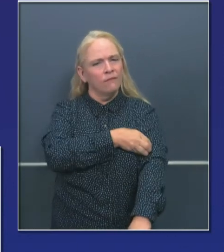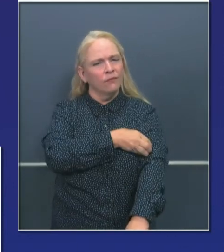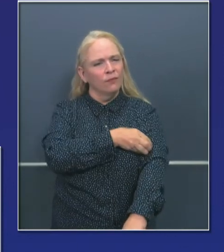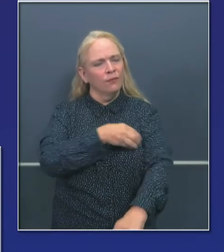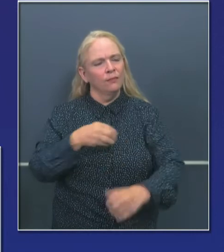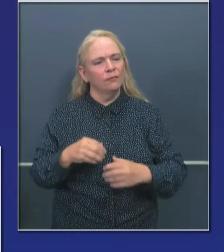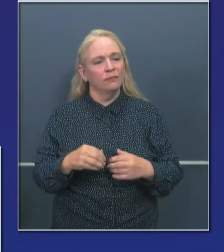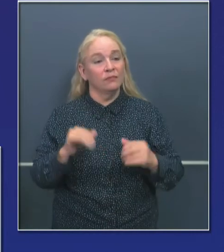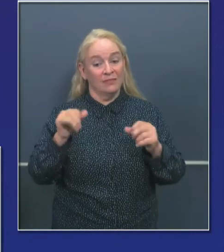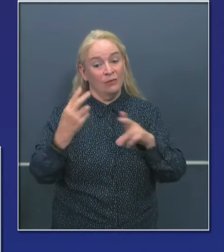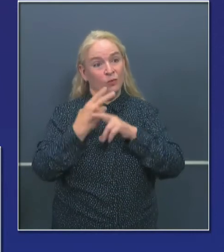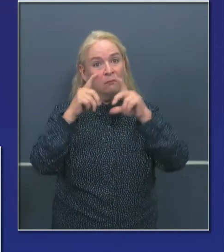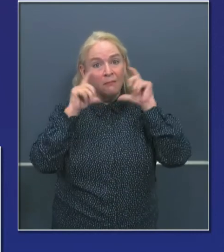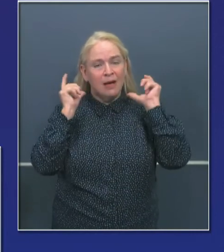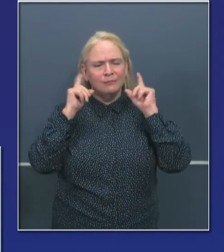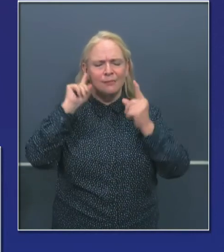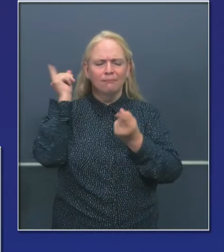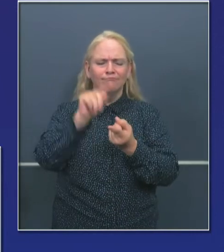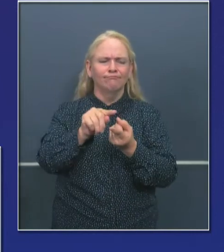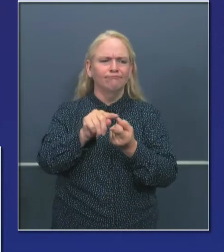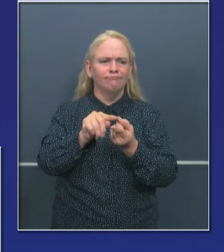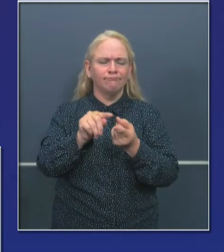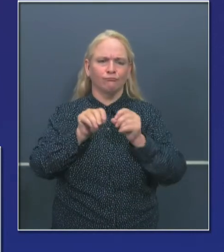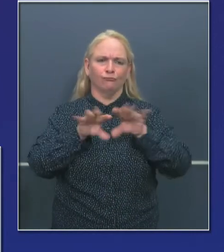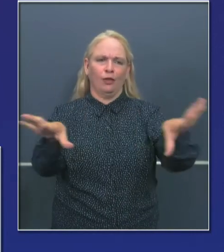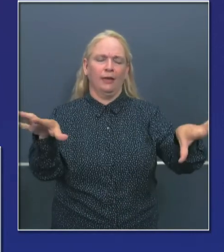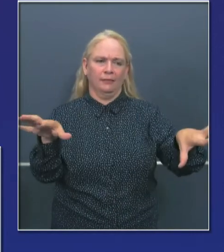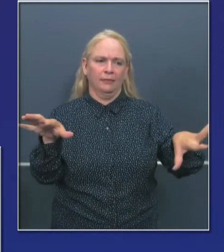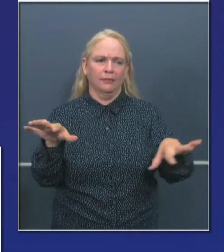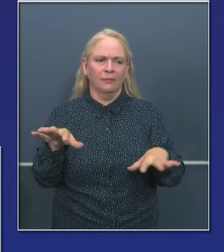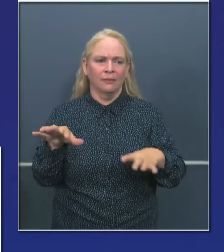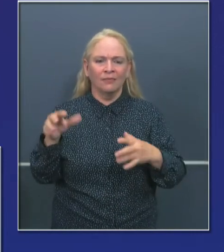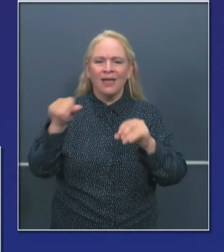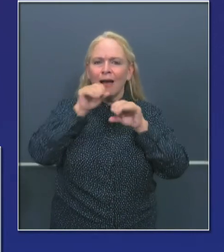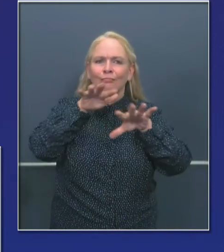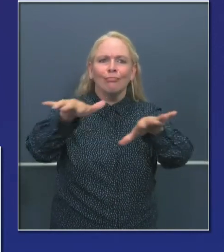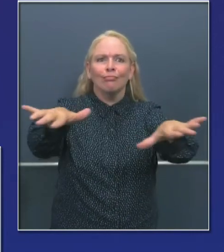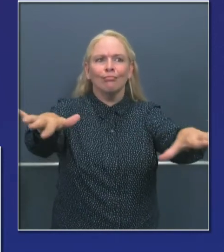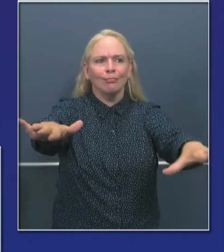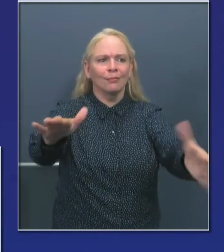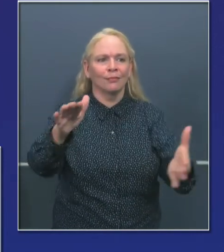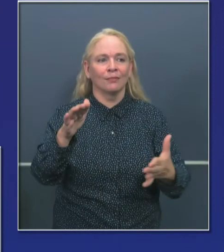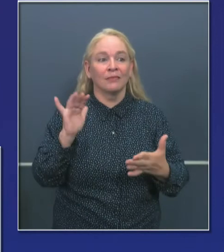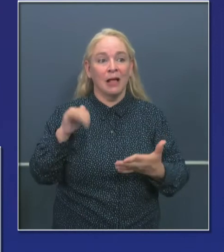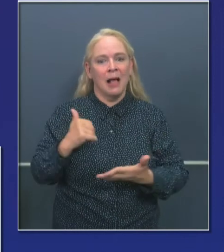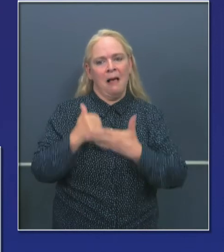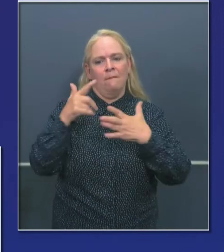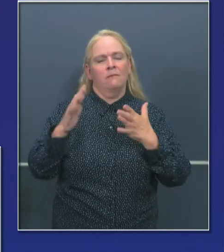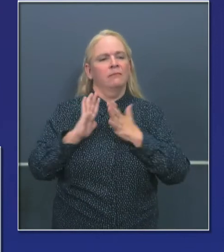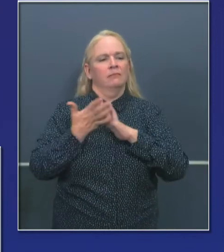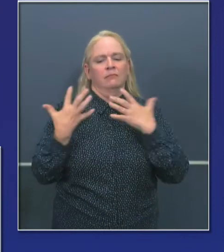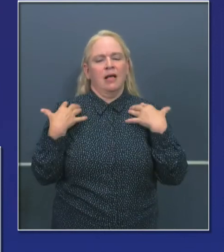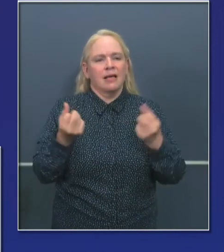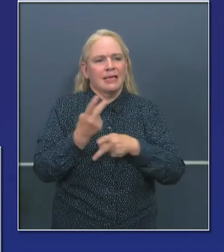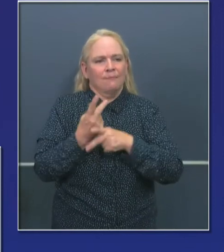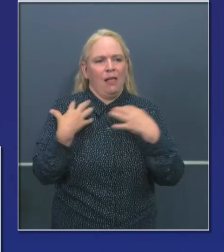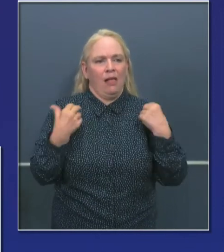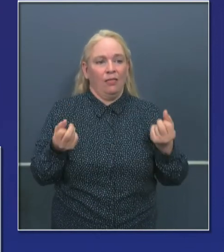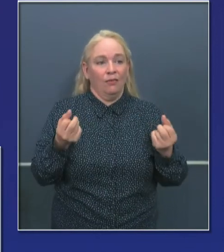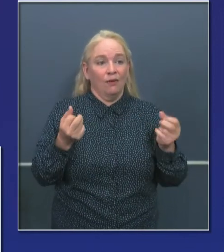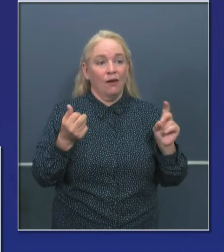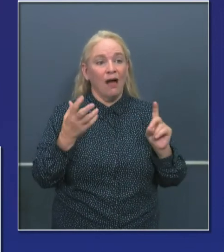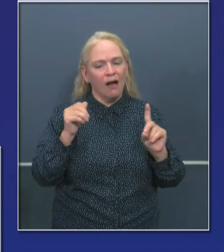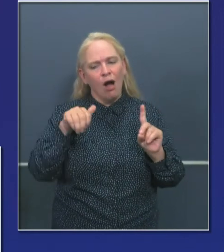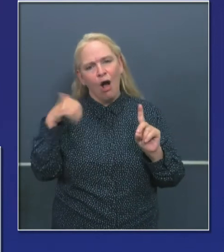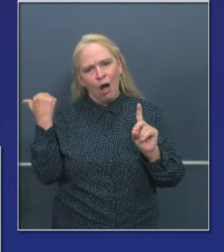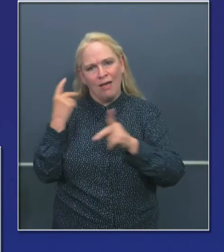to mitigate the spread of those droplets and to keep you healthier and keep others healthier and safer at